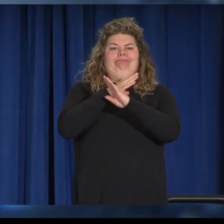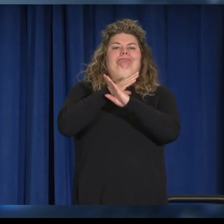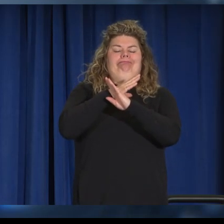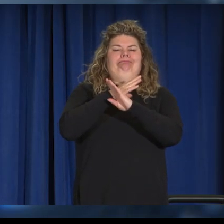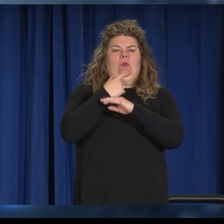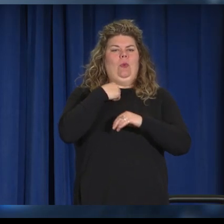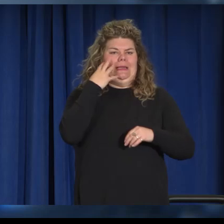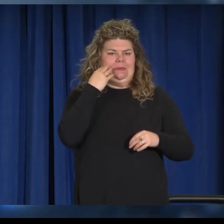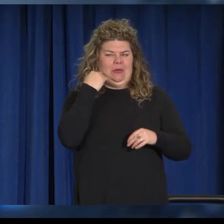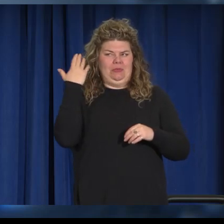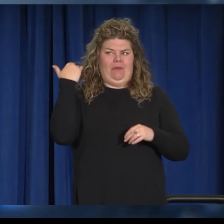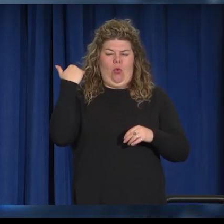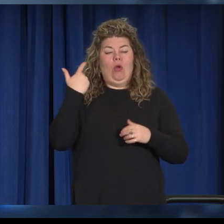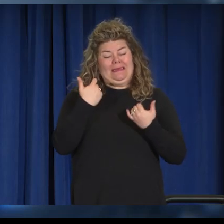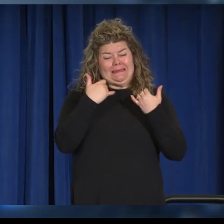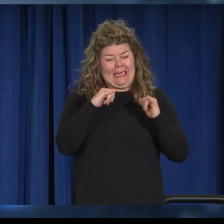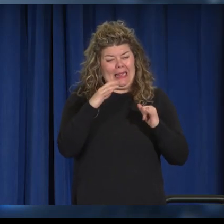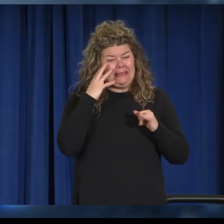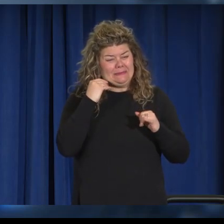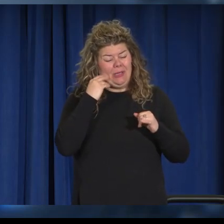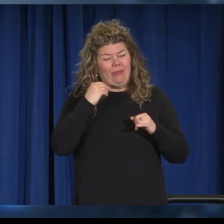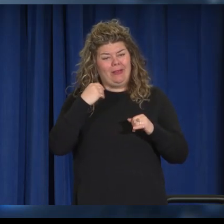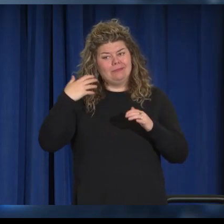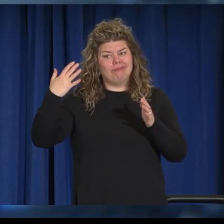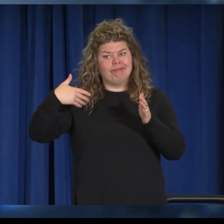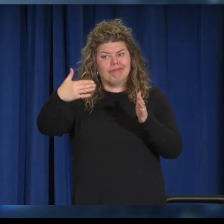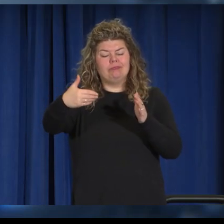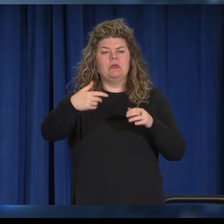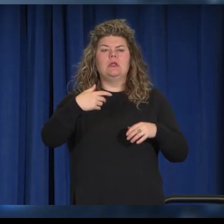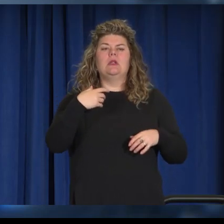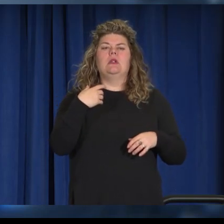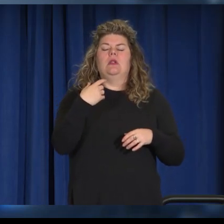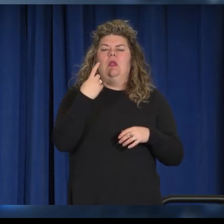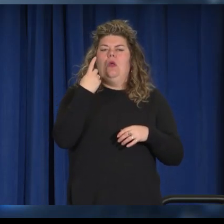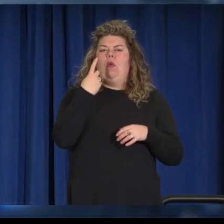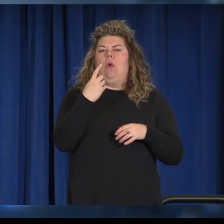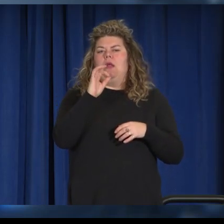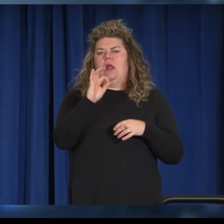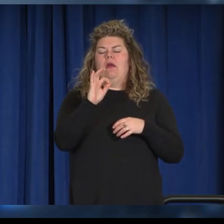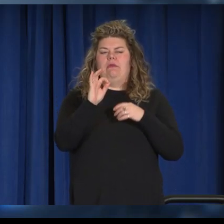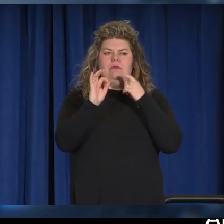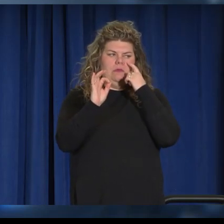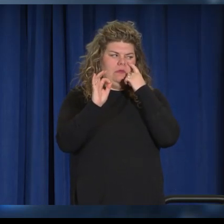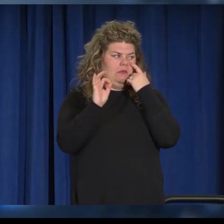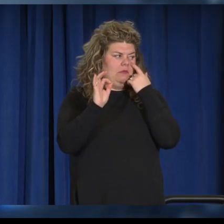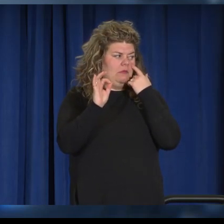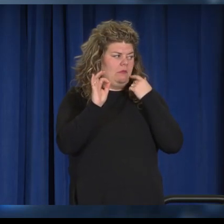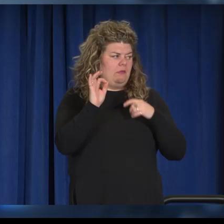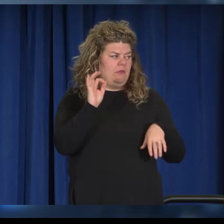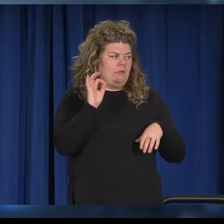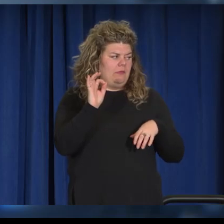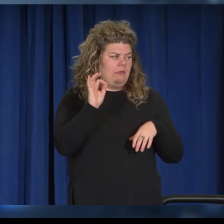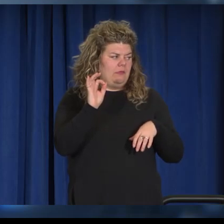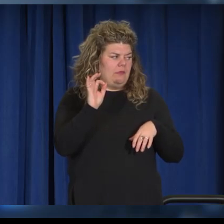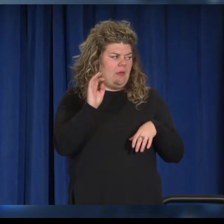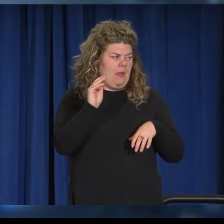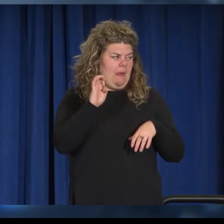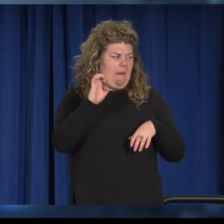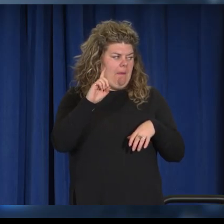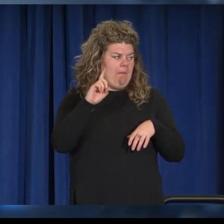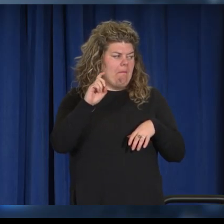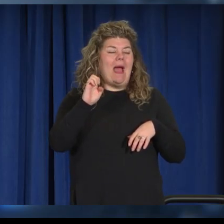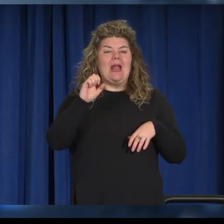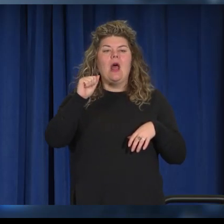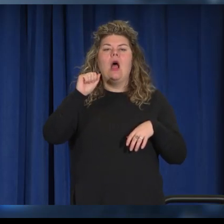experienced early on and still do experience, is if you're using like one of the Meta Quests or any other model